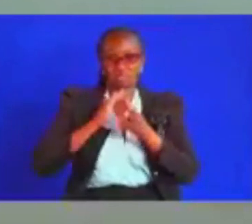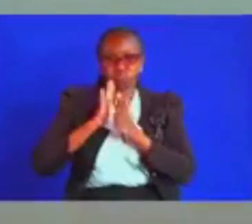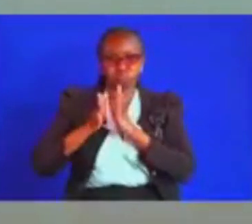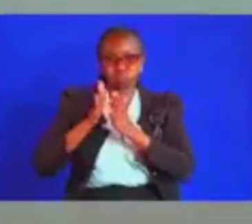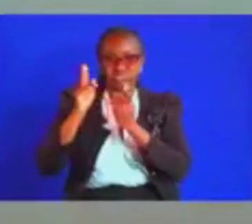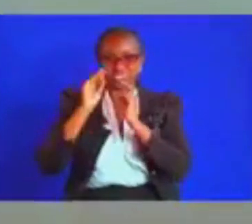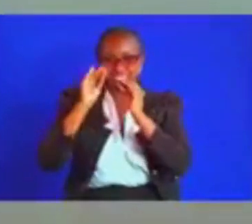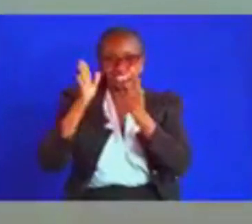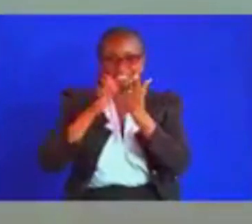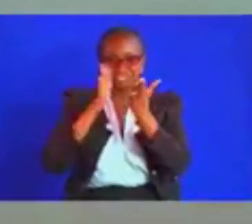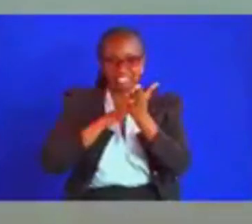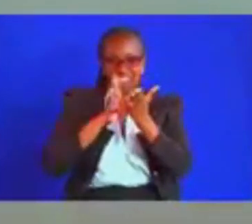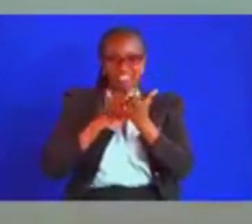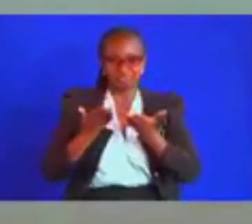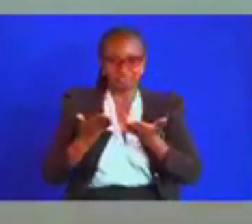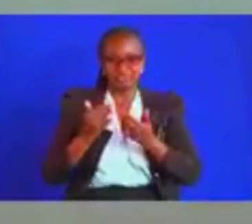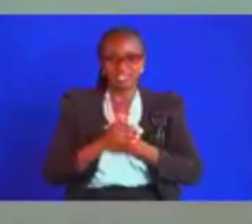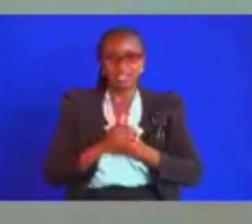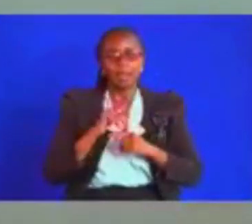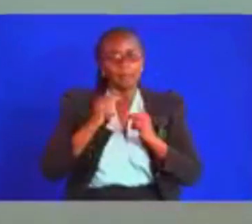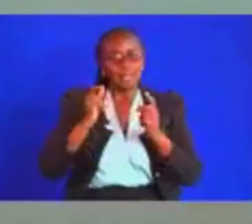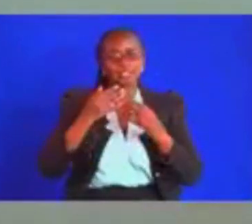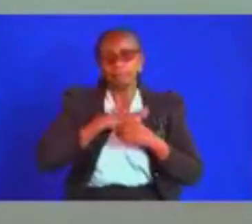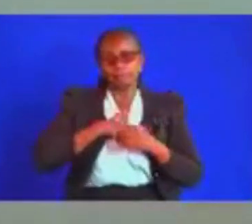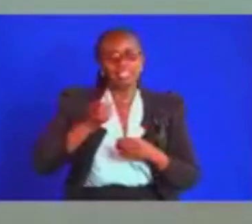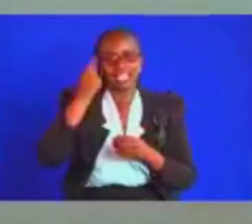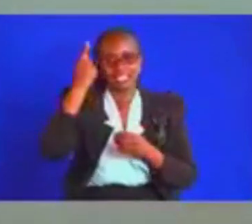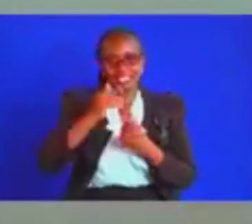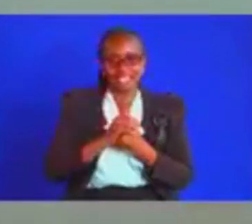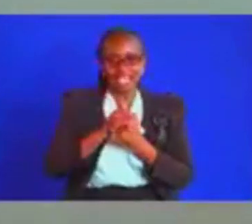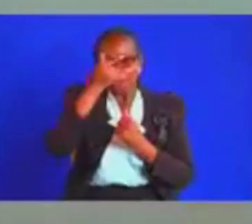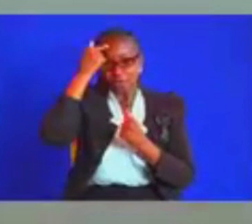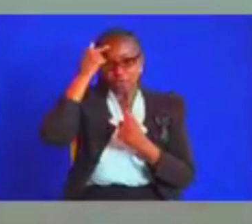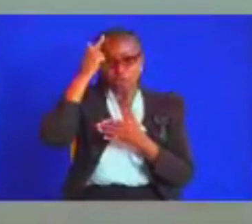the teachings. Praise God. Because what